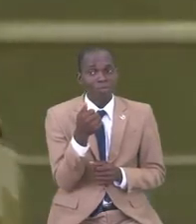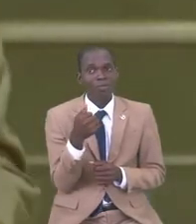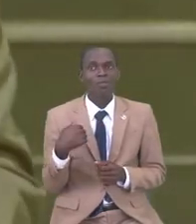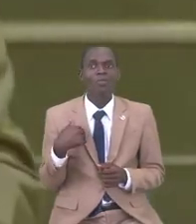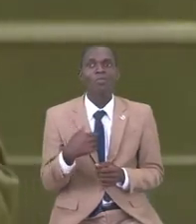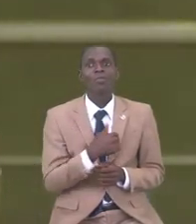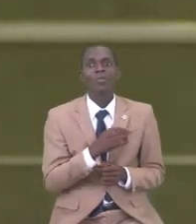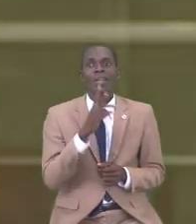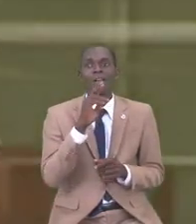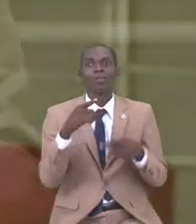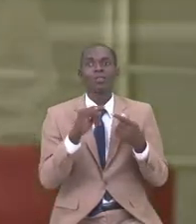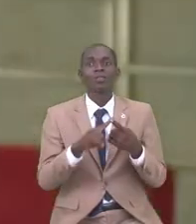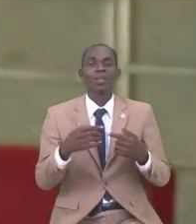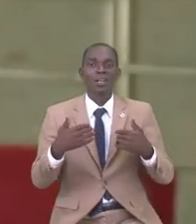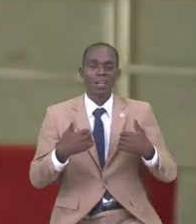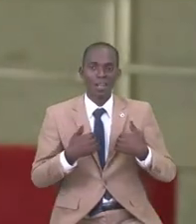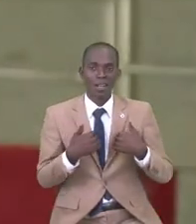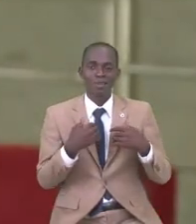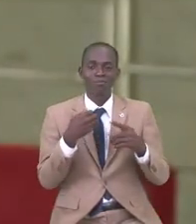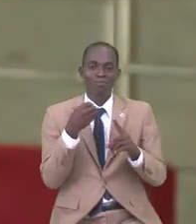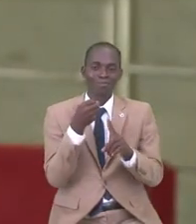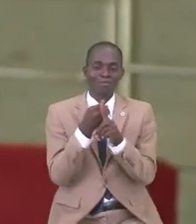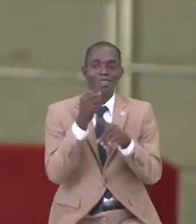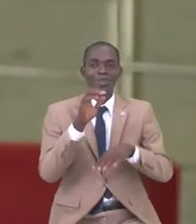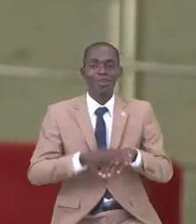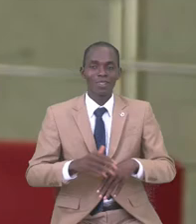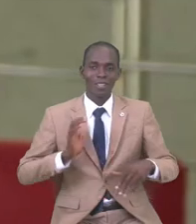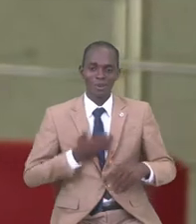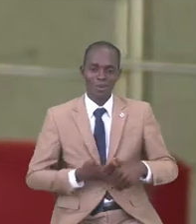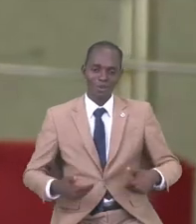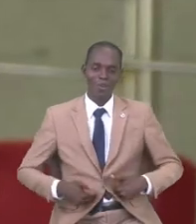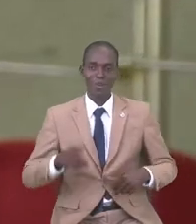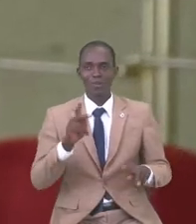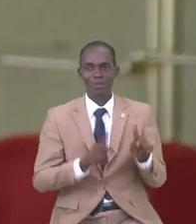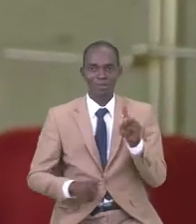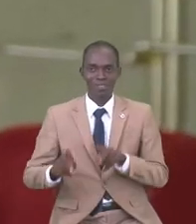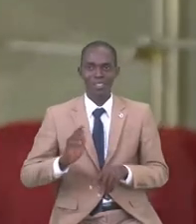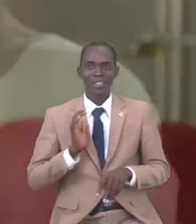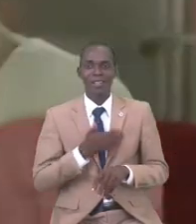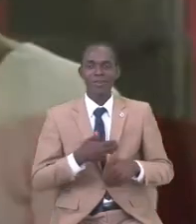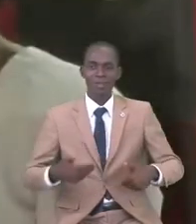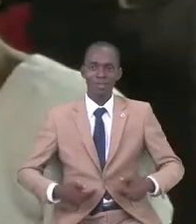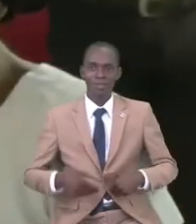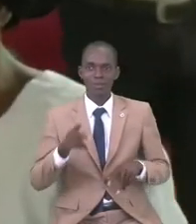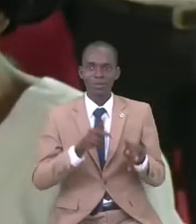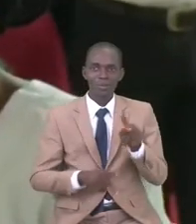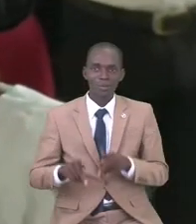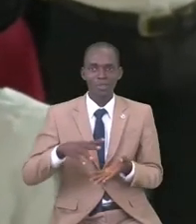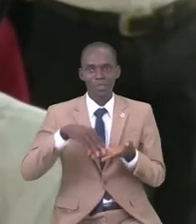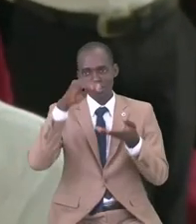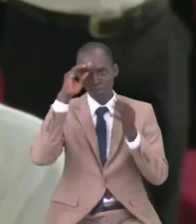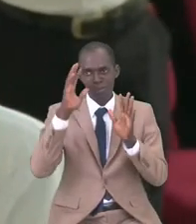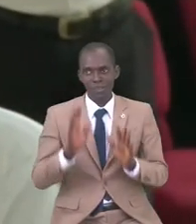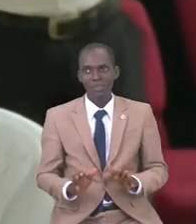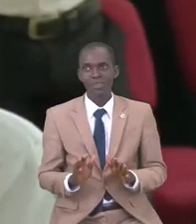to have impartation on young people. Our youths, our students,